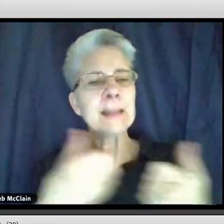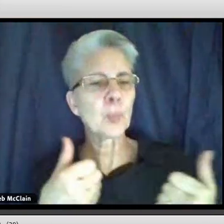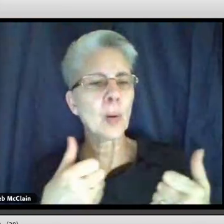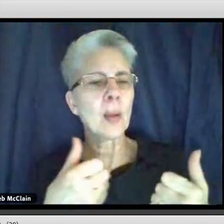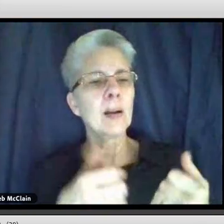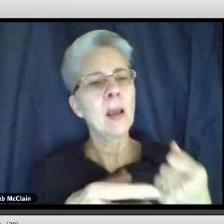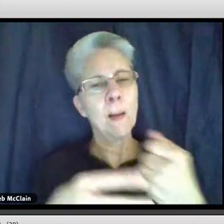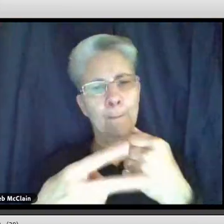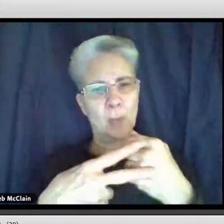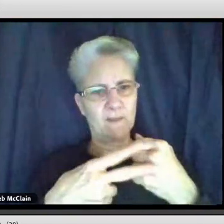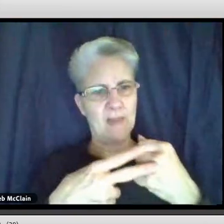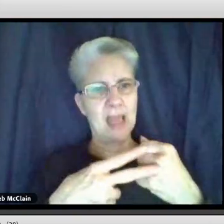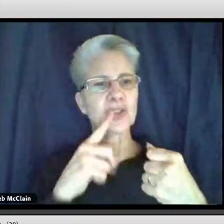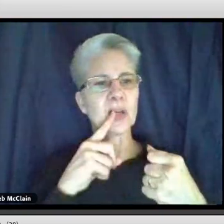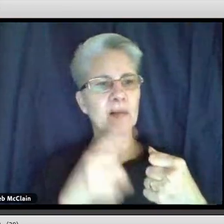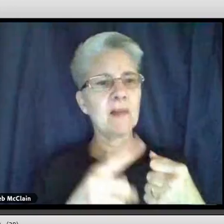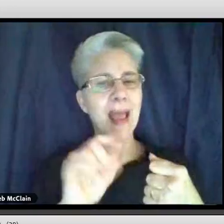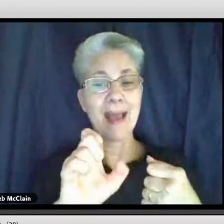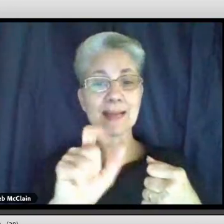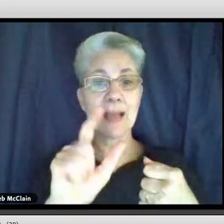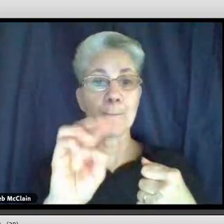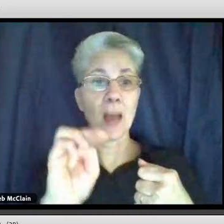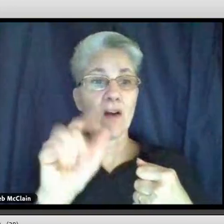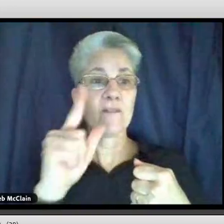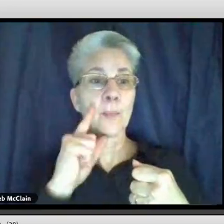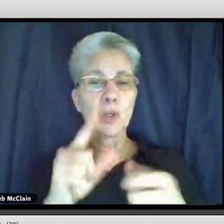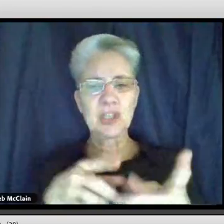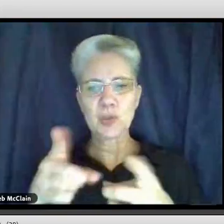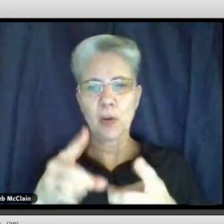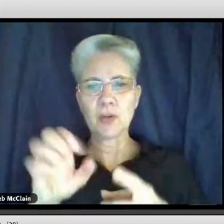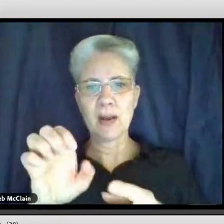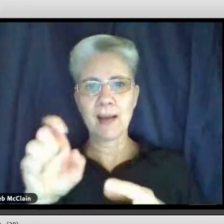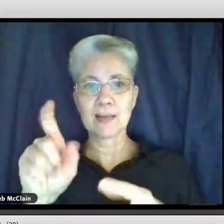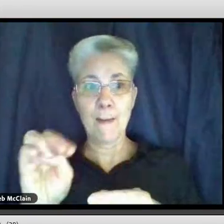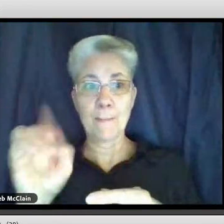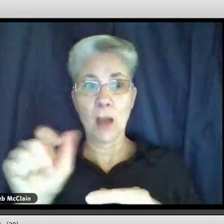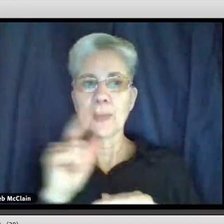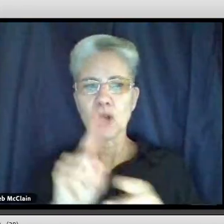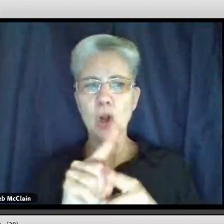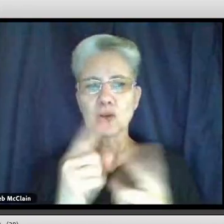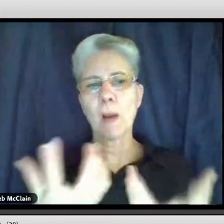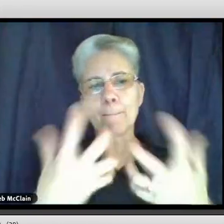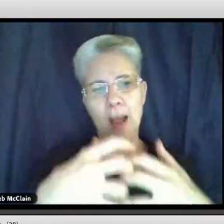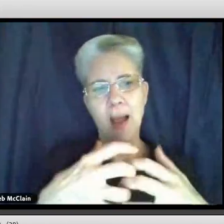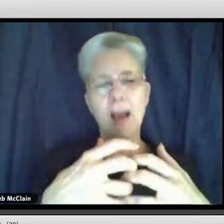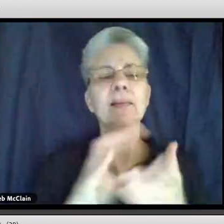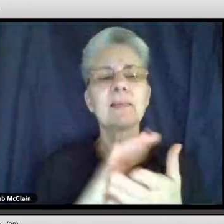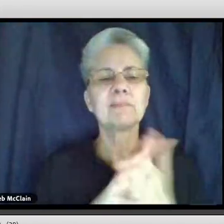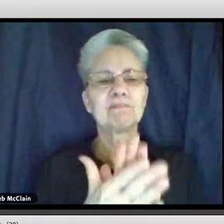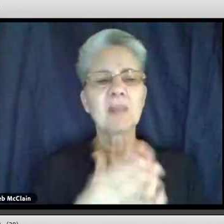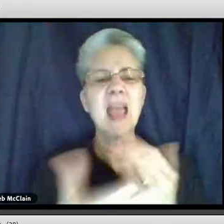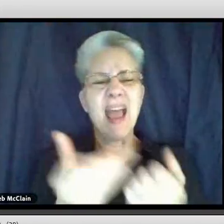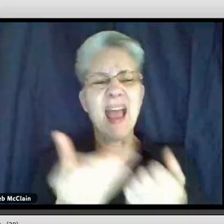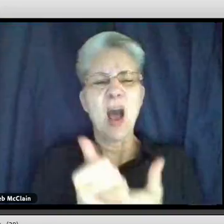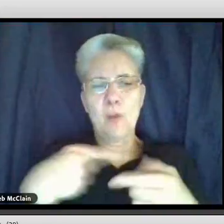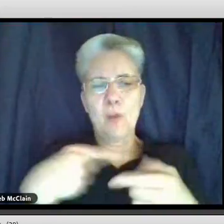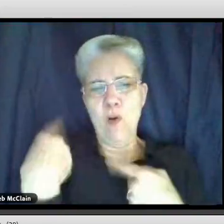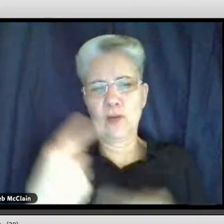preservation XML from your description XML. But you can also combine them all into one, which can be helpful over time.